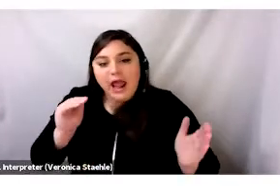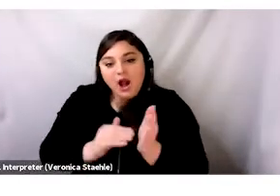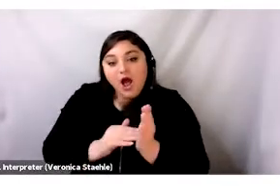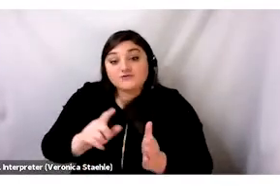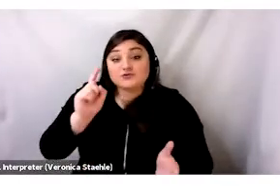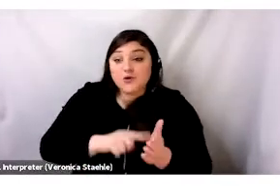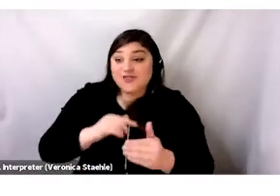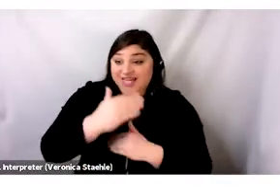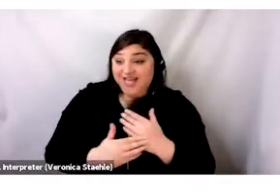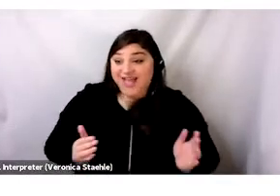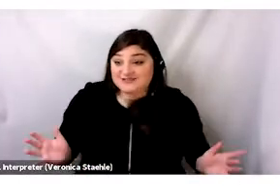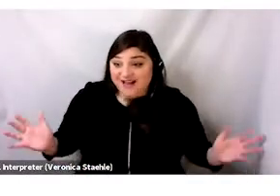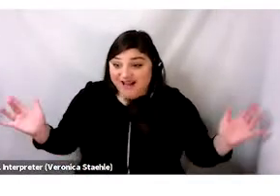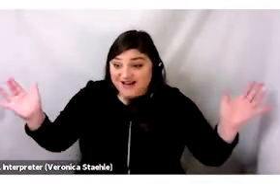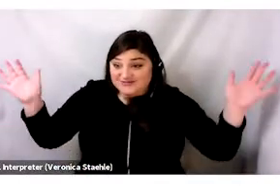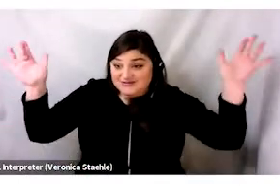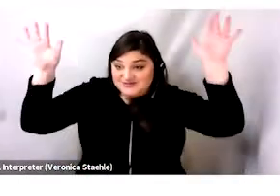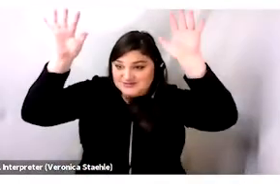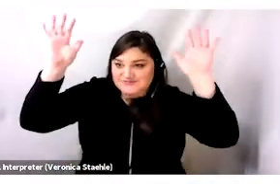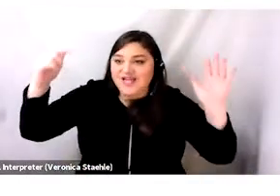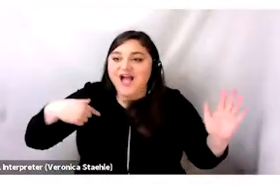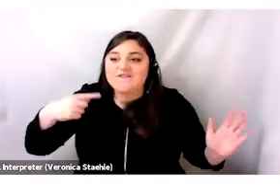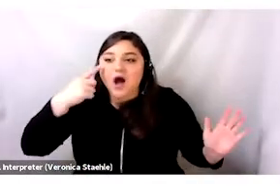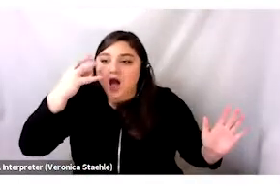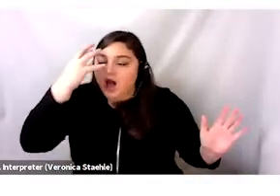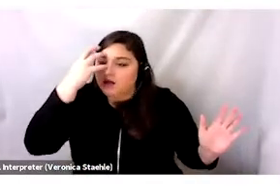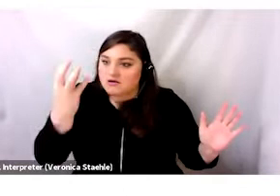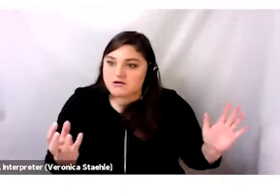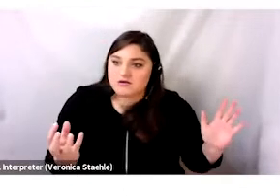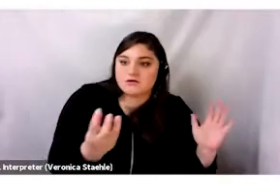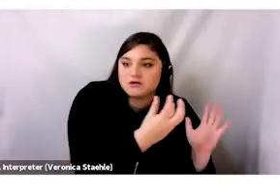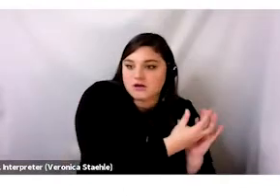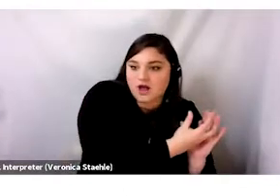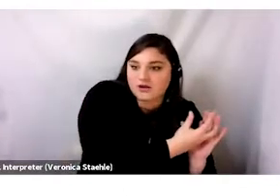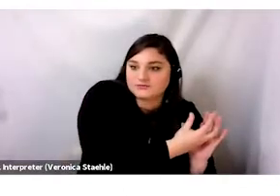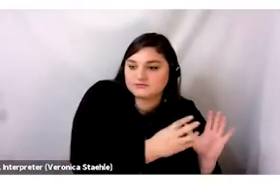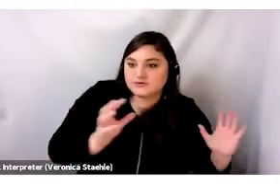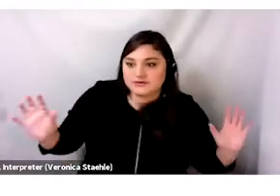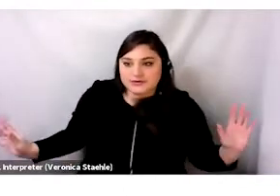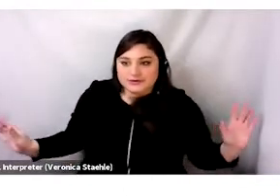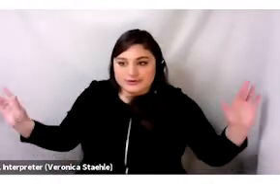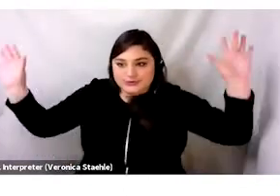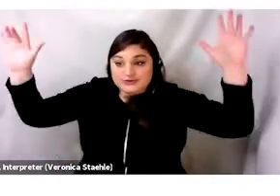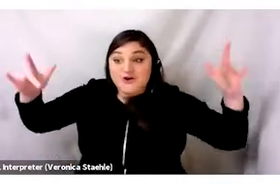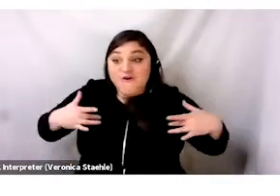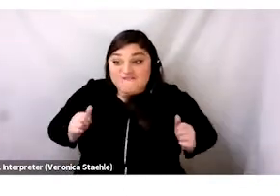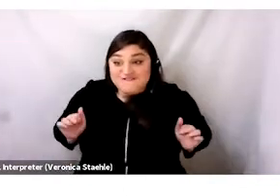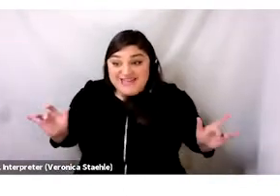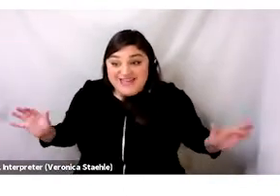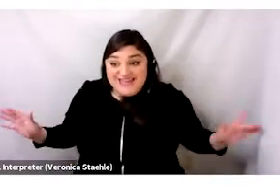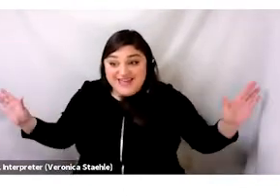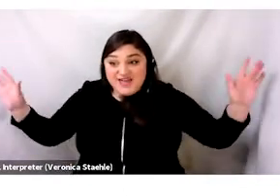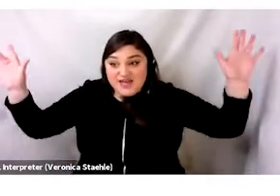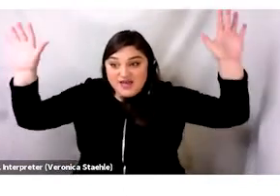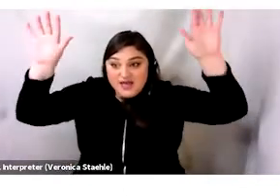eye. And that eye is in each hand to guide the actions. So those actions are